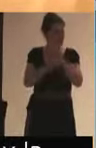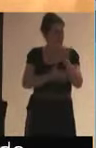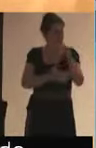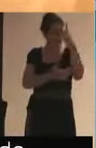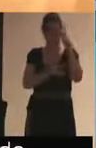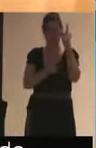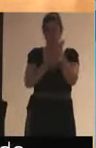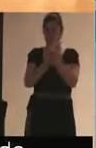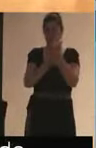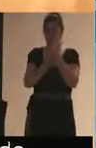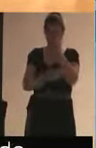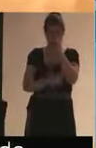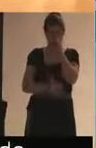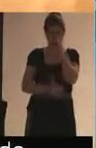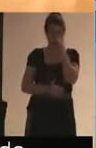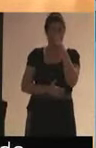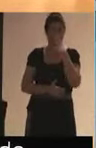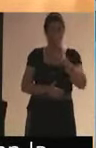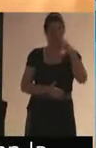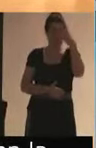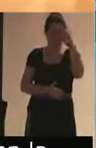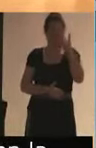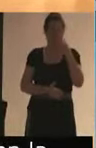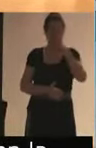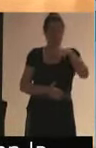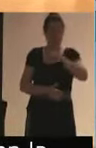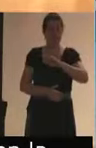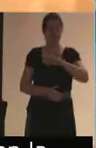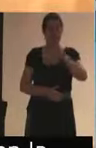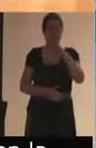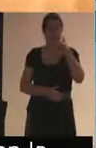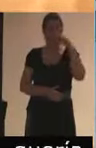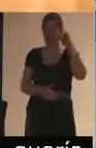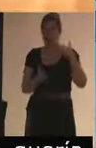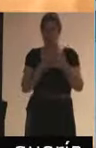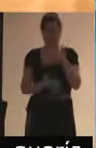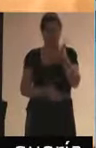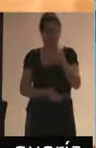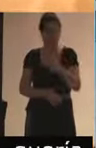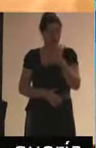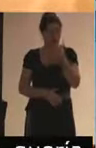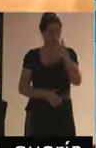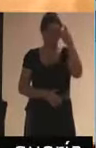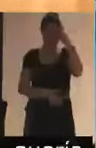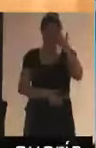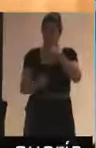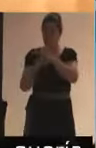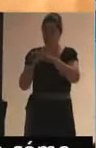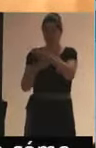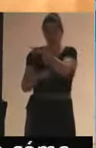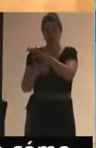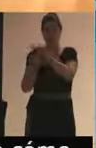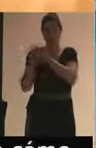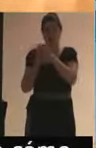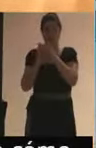And because we are also interested in the repeatability of experiments, and I'd like to know whether you have experience in